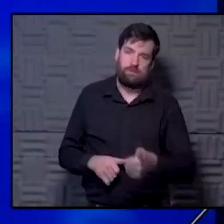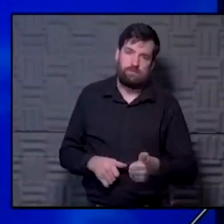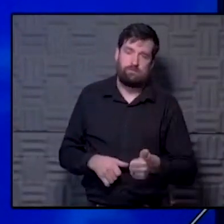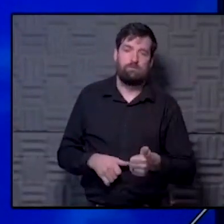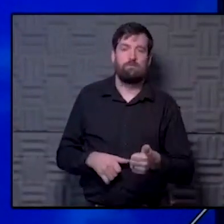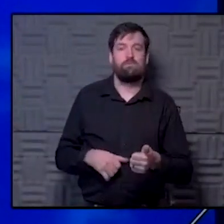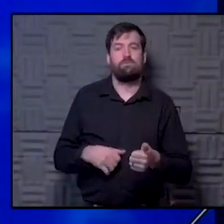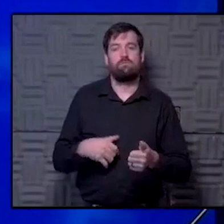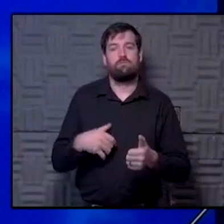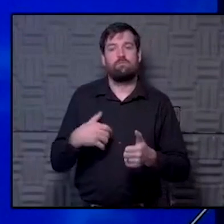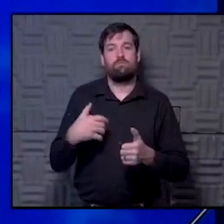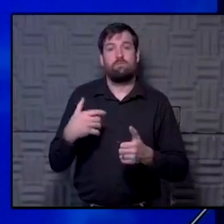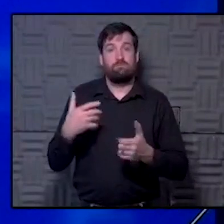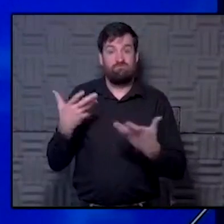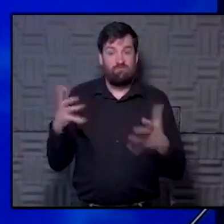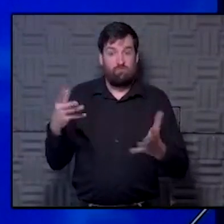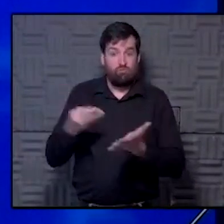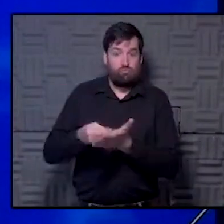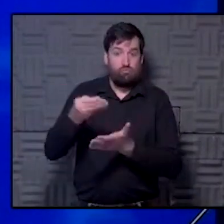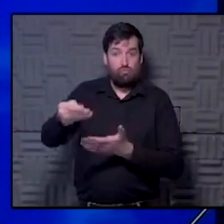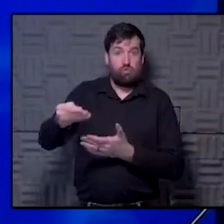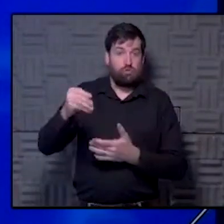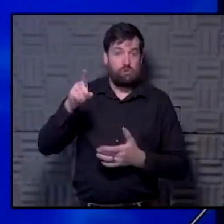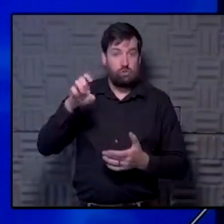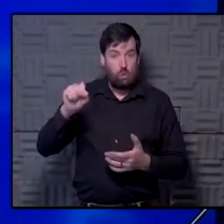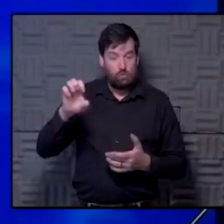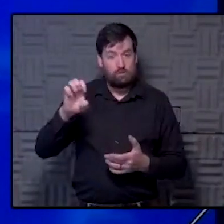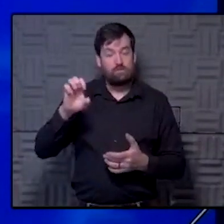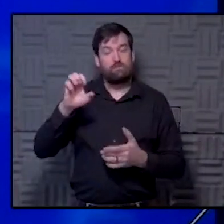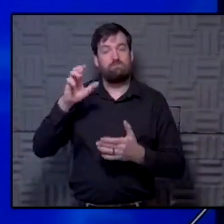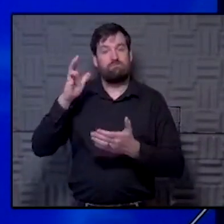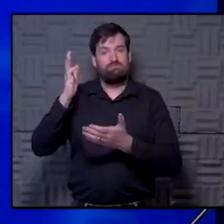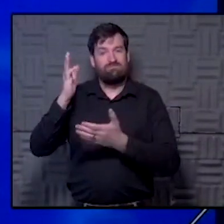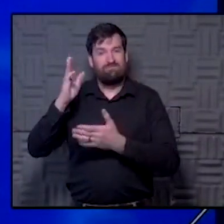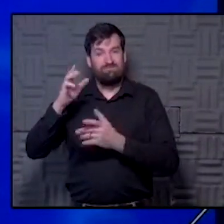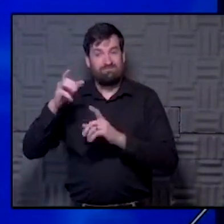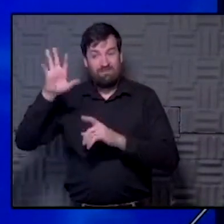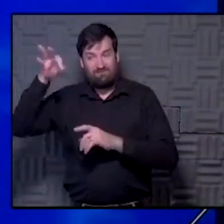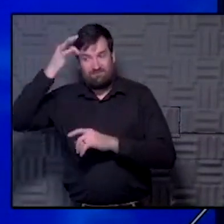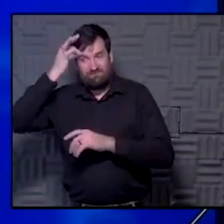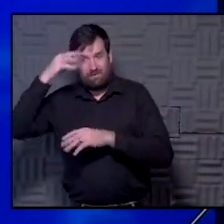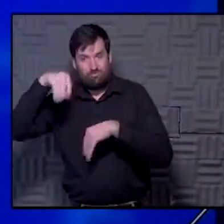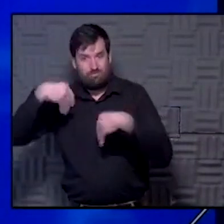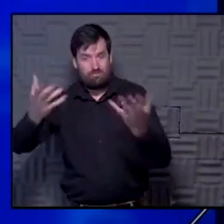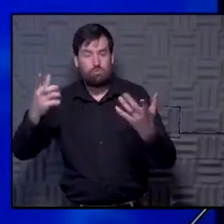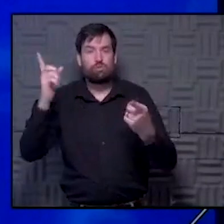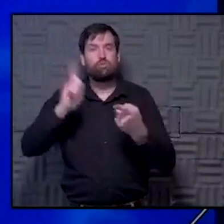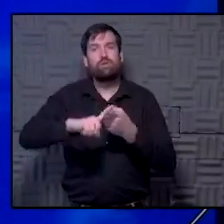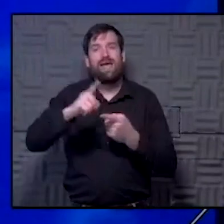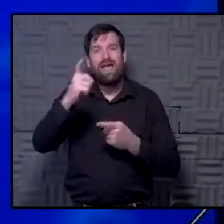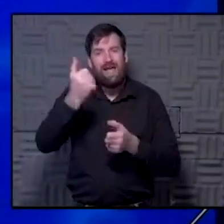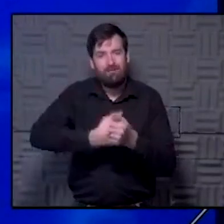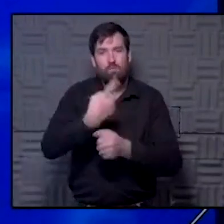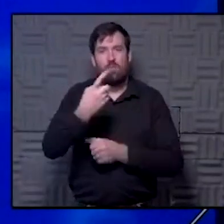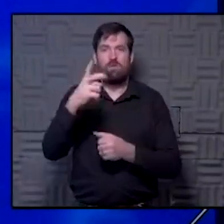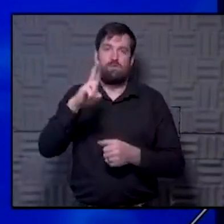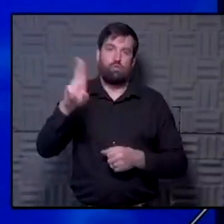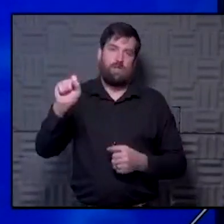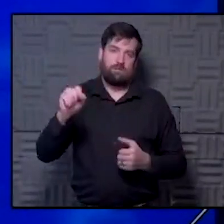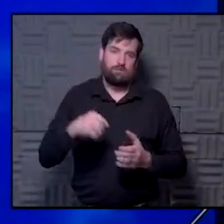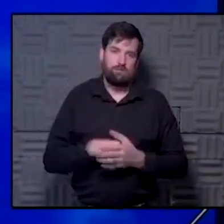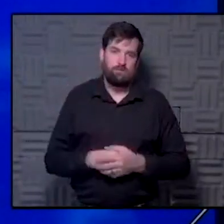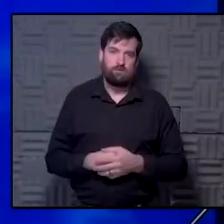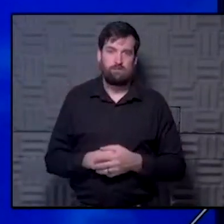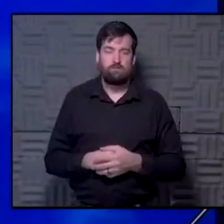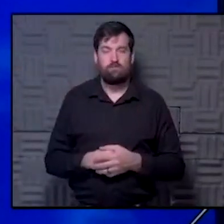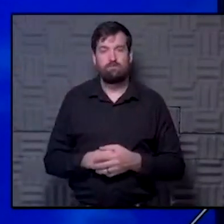taking a dose that is purchased, as Dr. Satterwhite mentioned, by our federal government to supply to everyone in our country who needs it. And